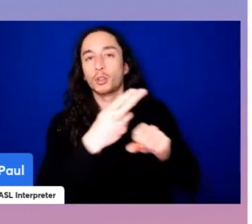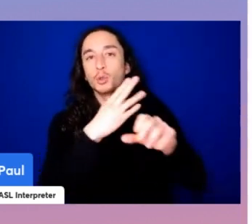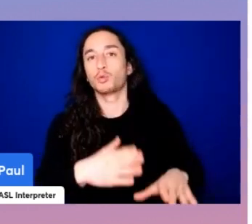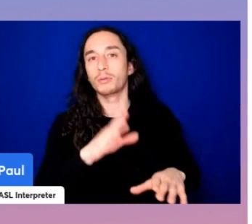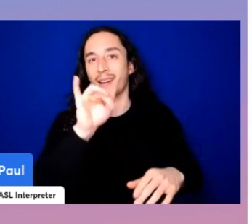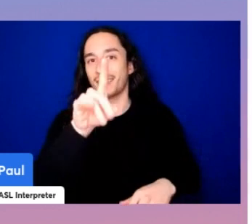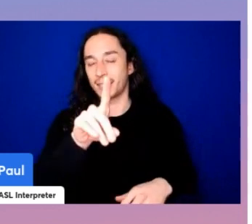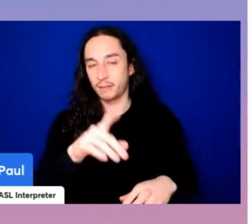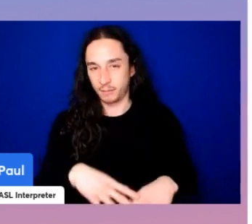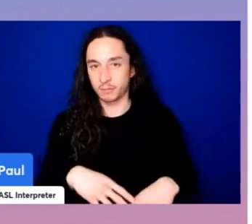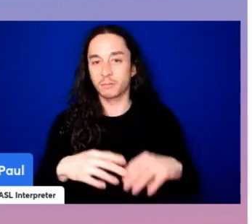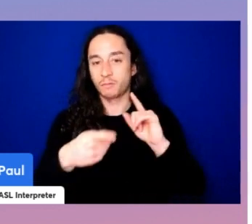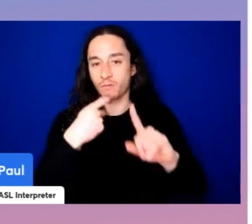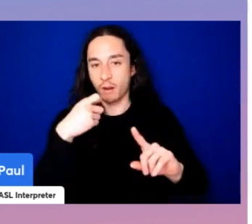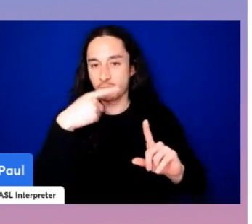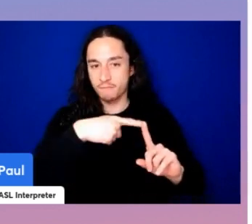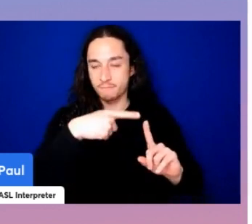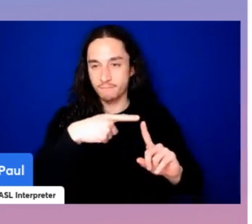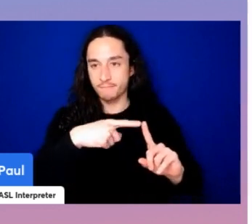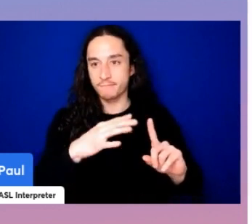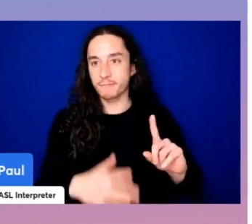from